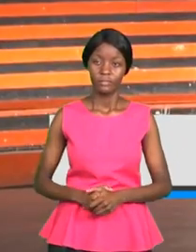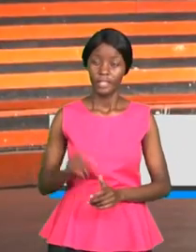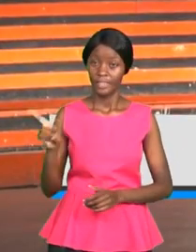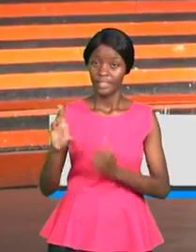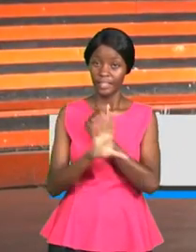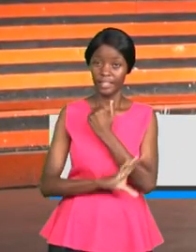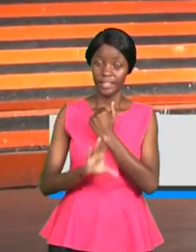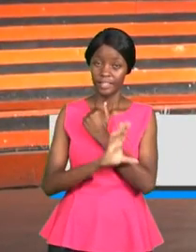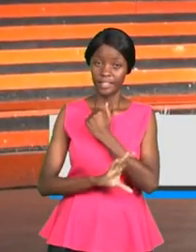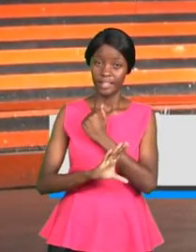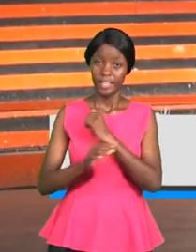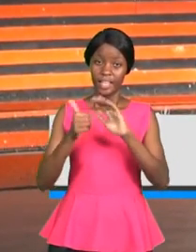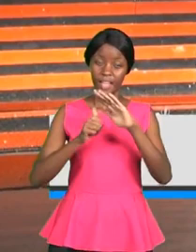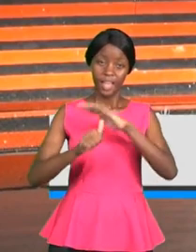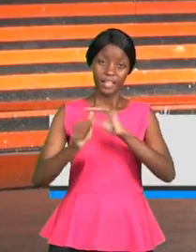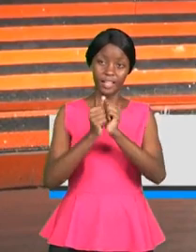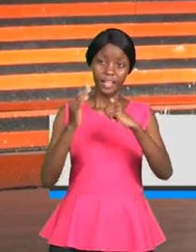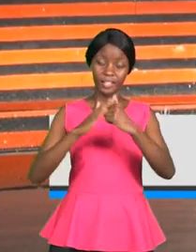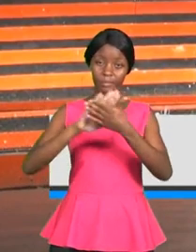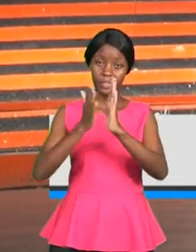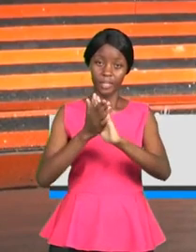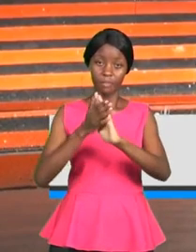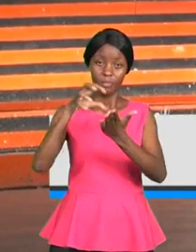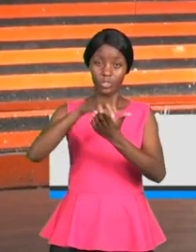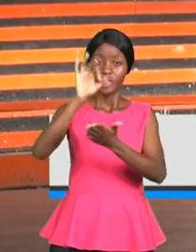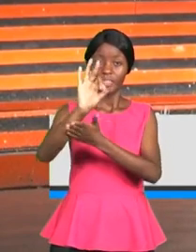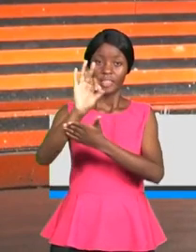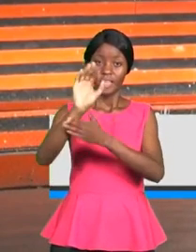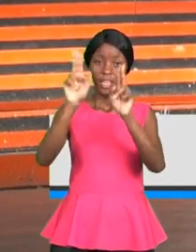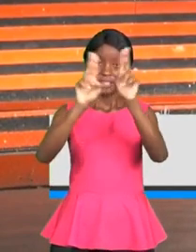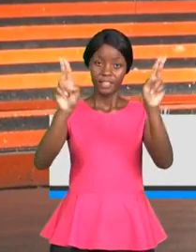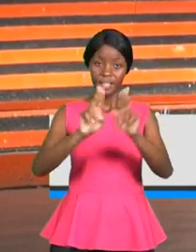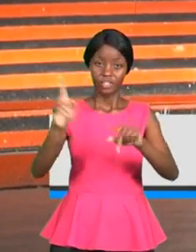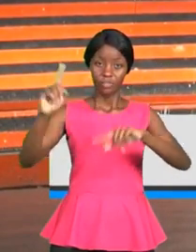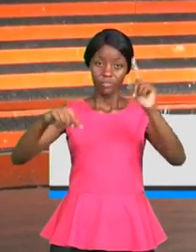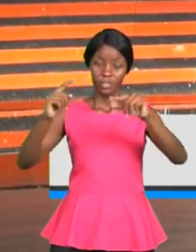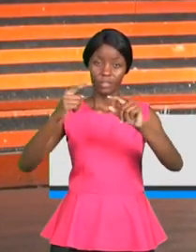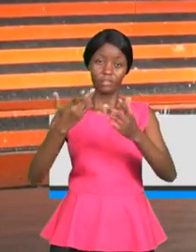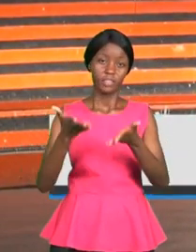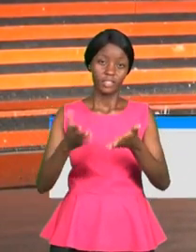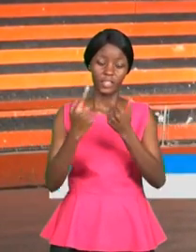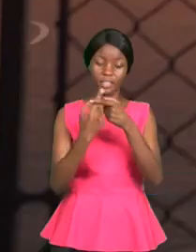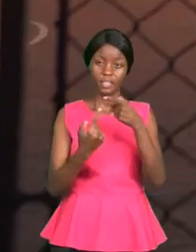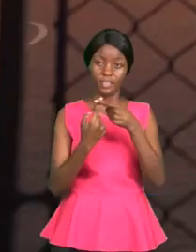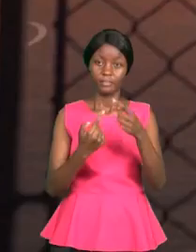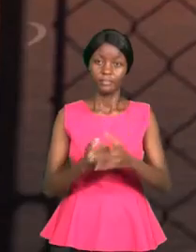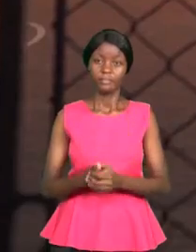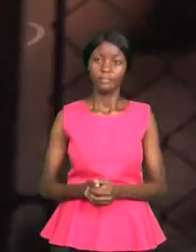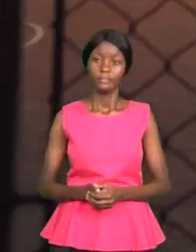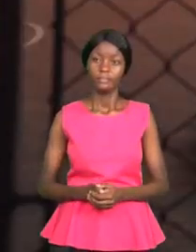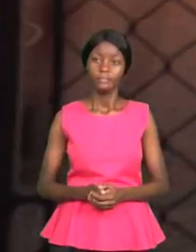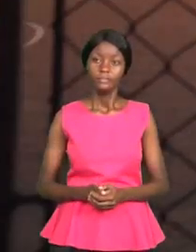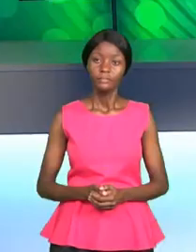Mozambique's national under-19 team came third at a major international tournament in Barcelona this year.